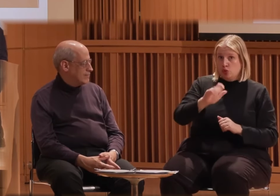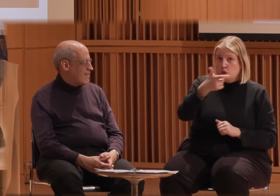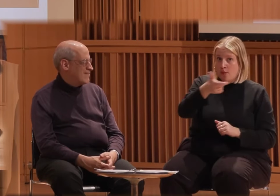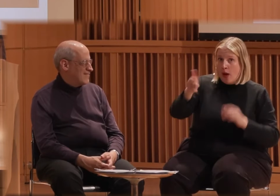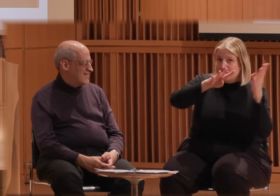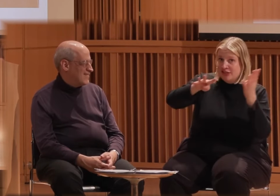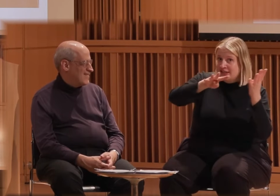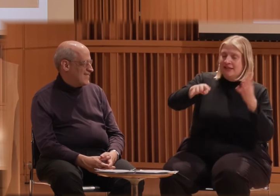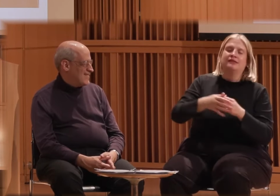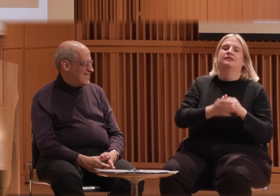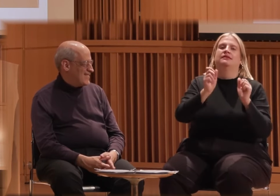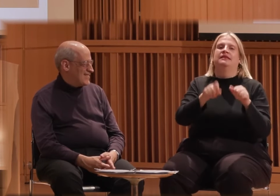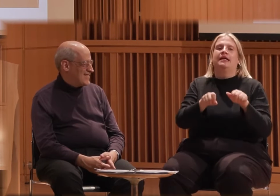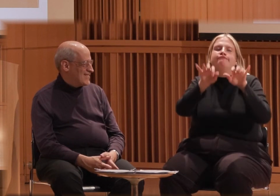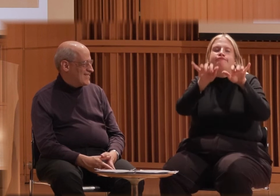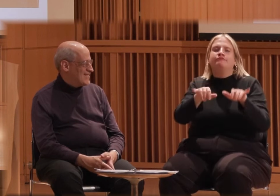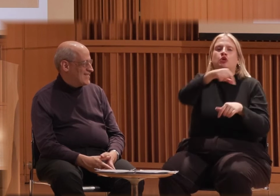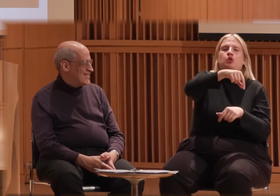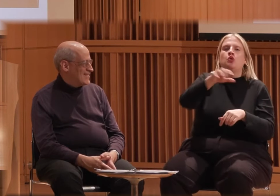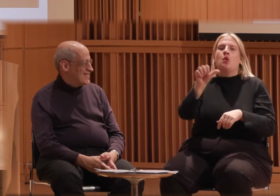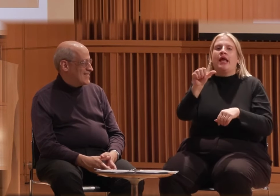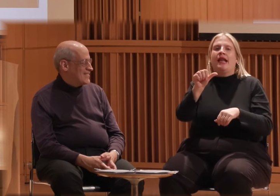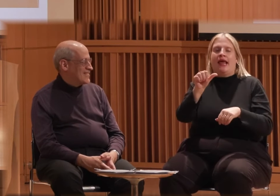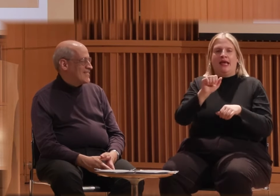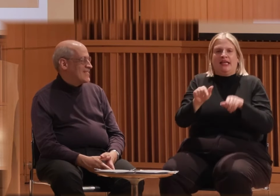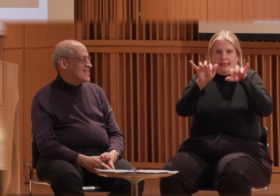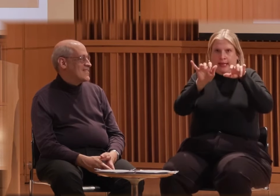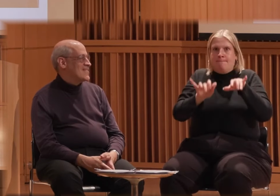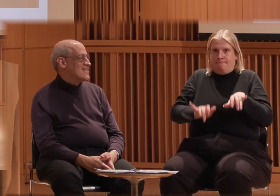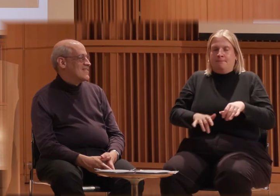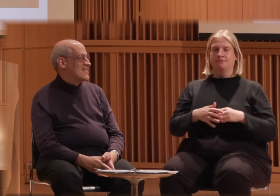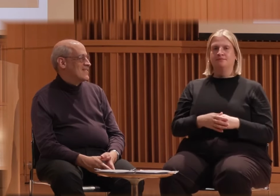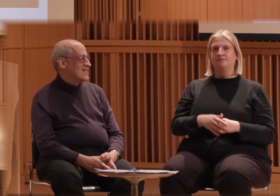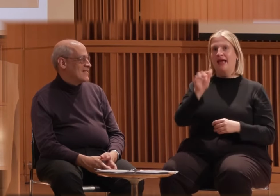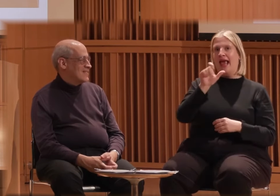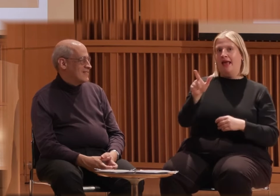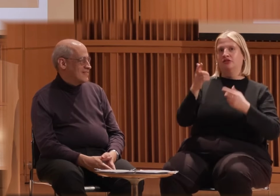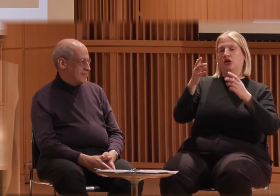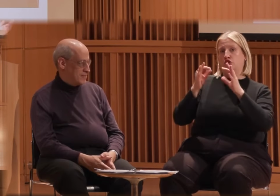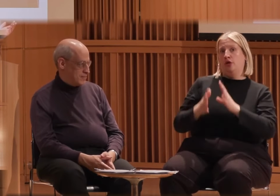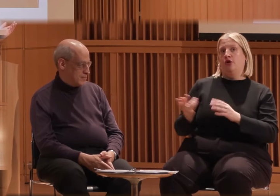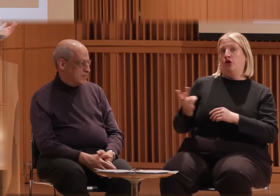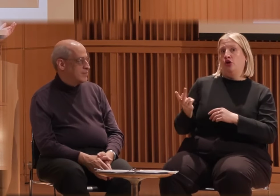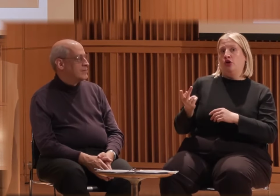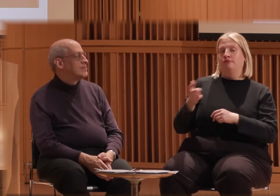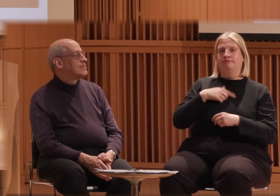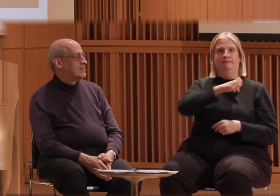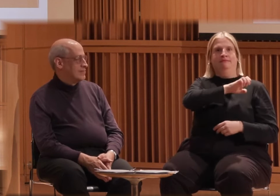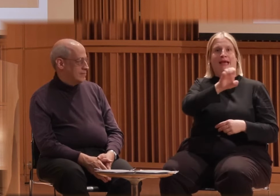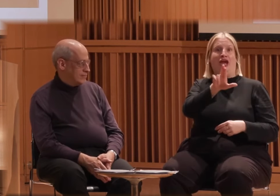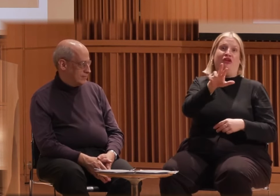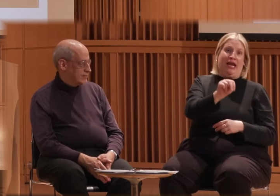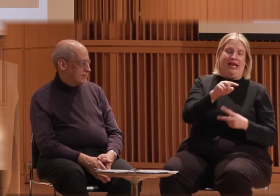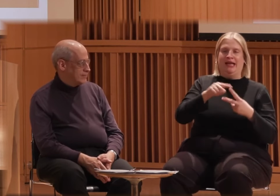webinar, you can write your question in the Q&A function. Our ASL services are provided by Aaron Murray and